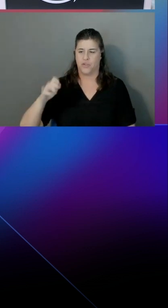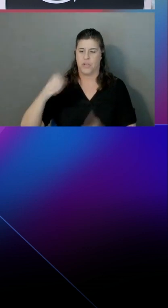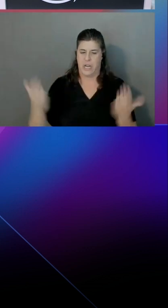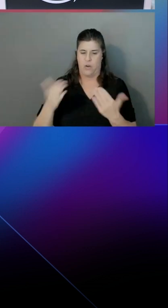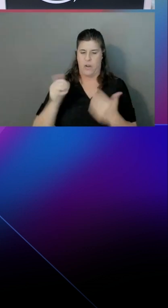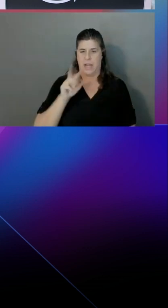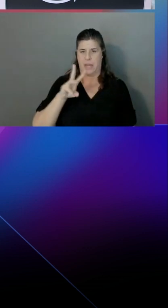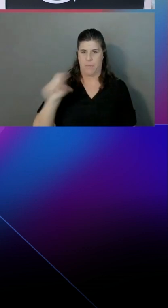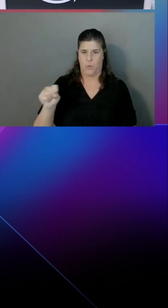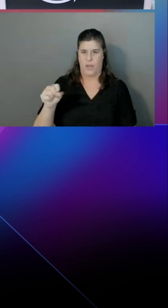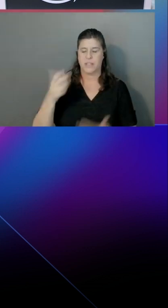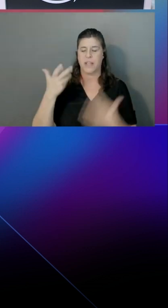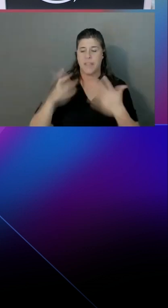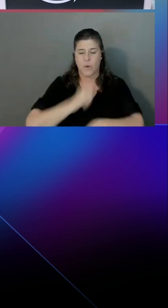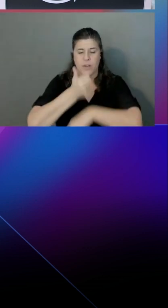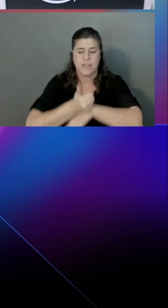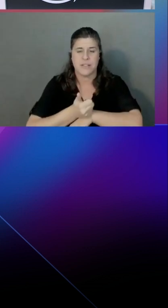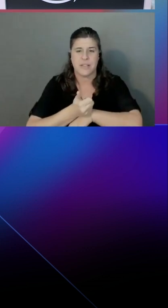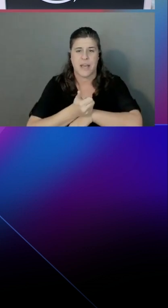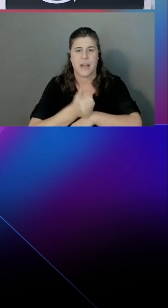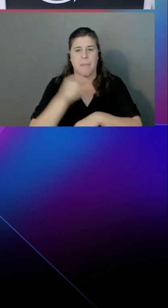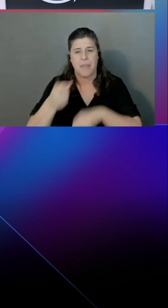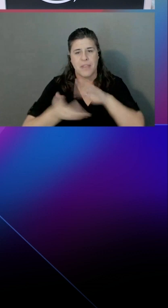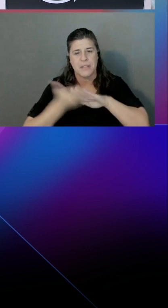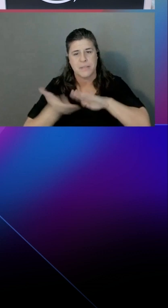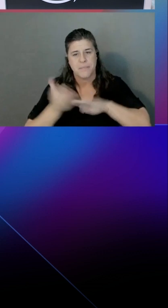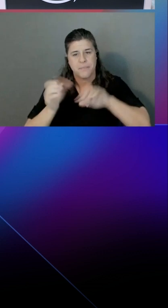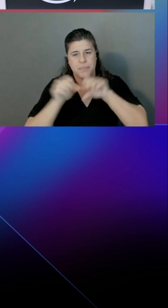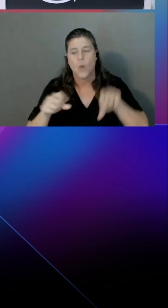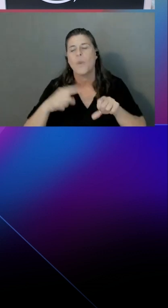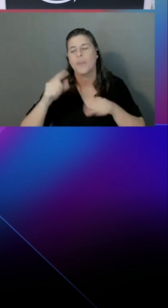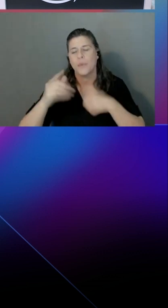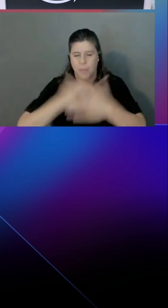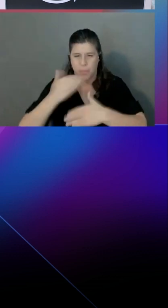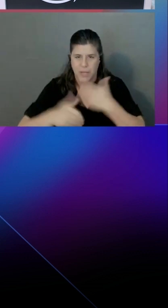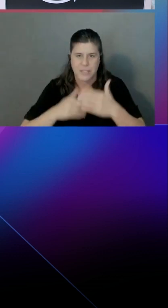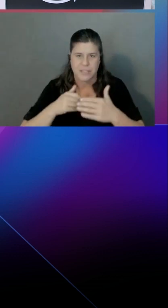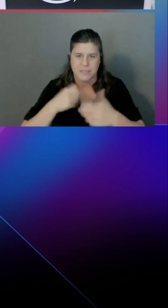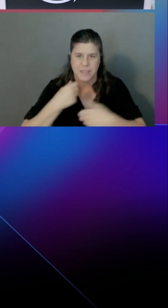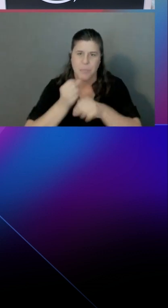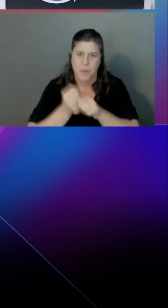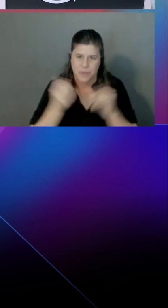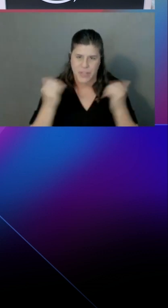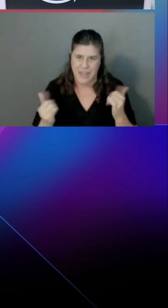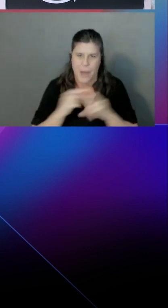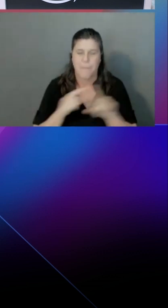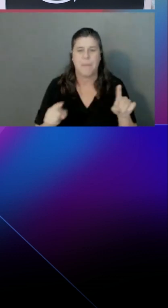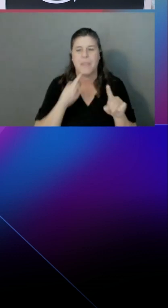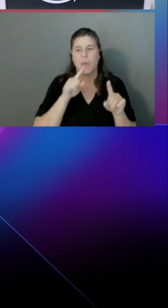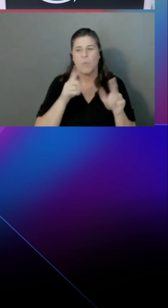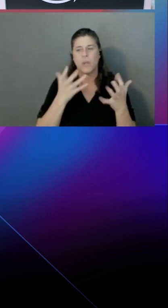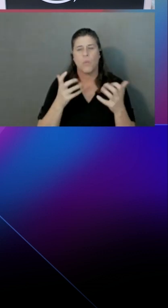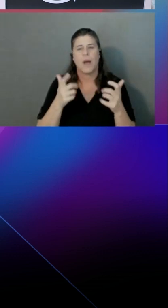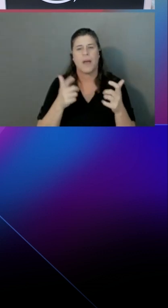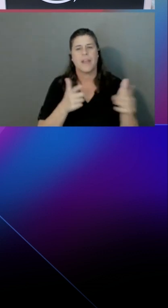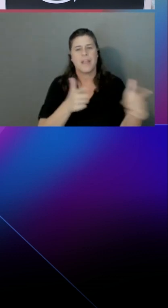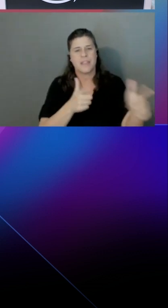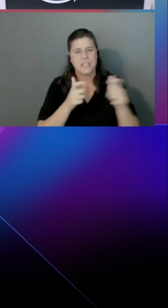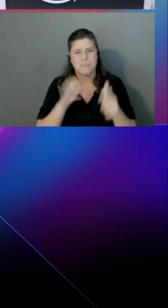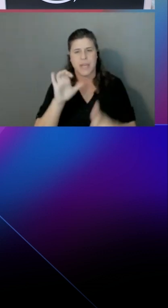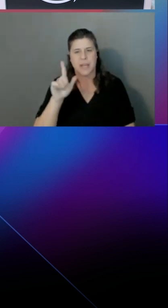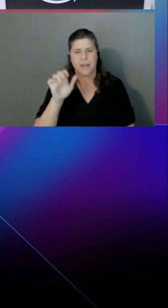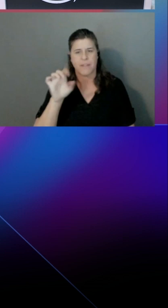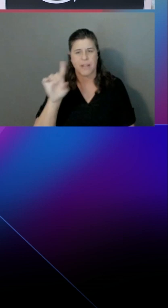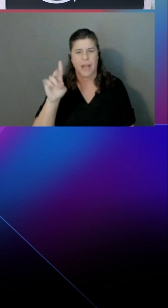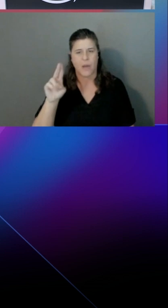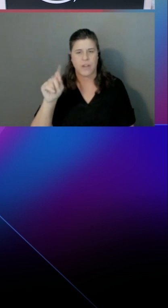for developers, or they're in the process of building this, and to bring the speed of cloud-native DevOps,